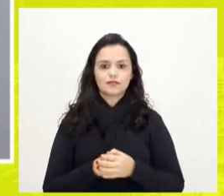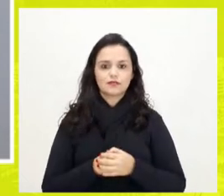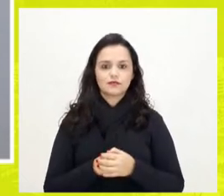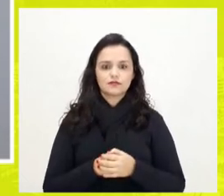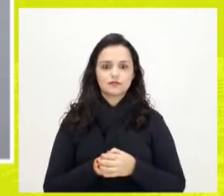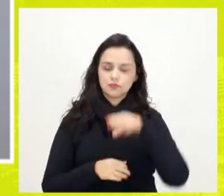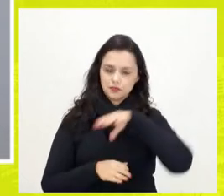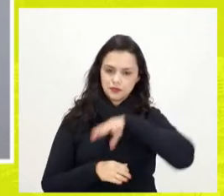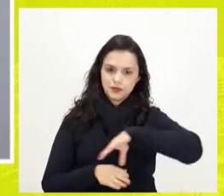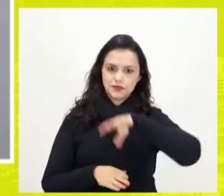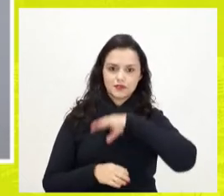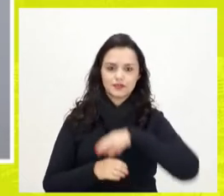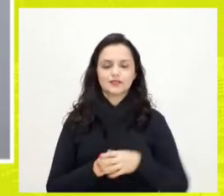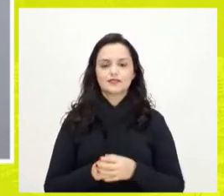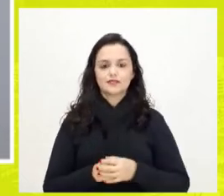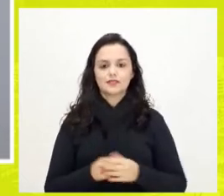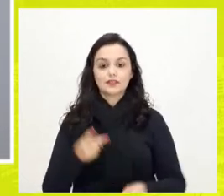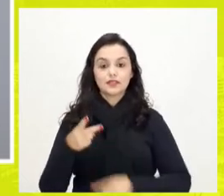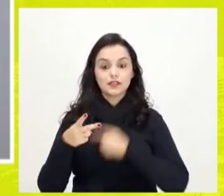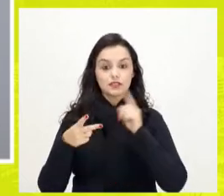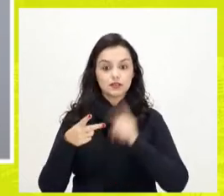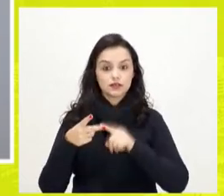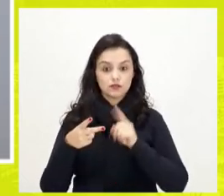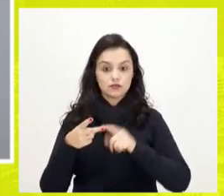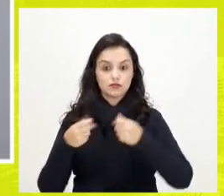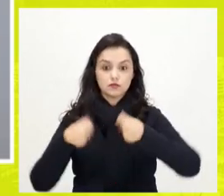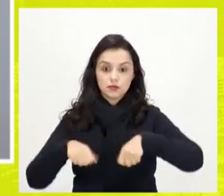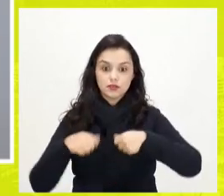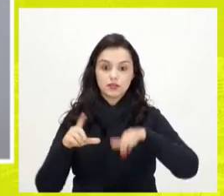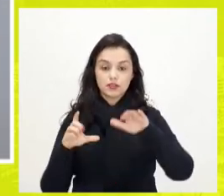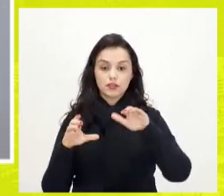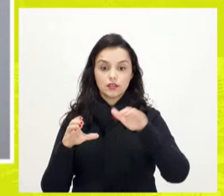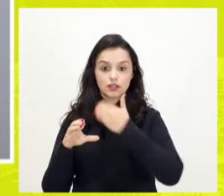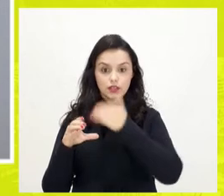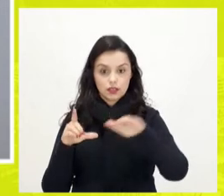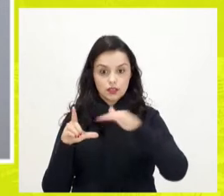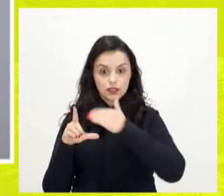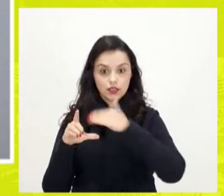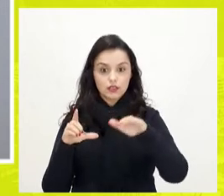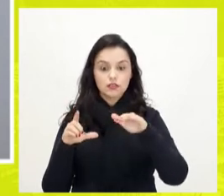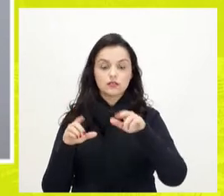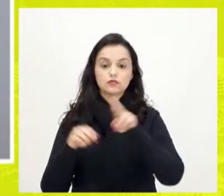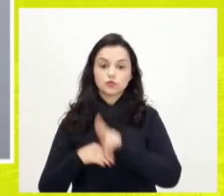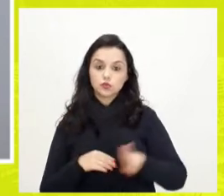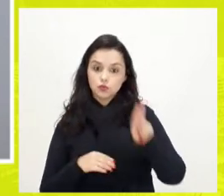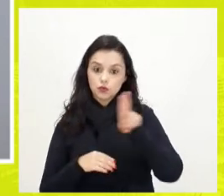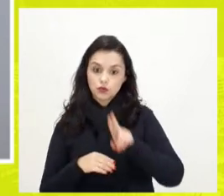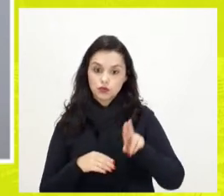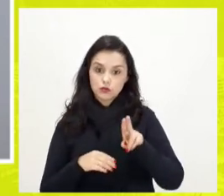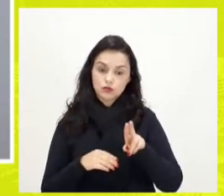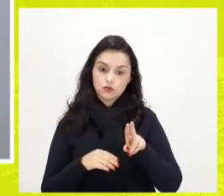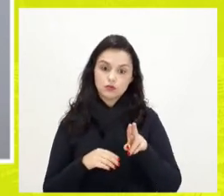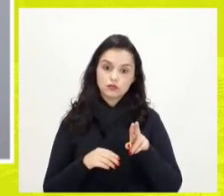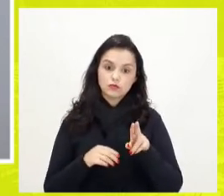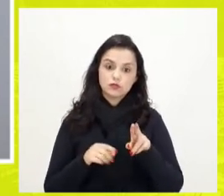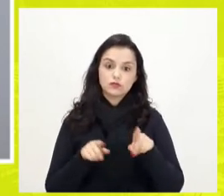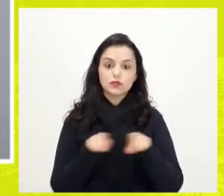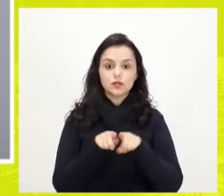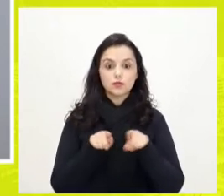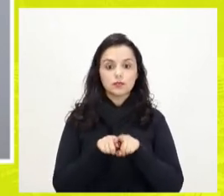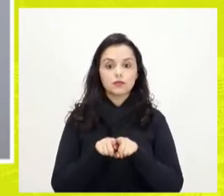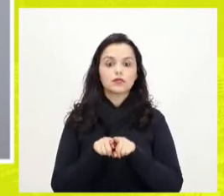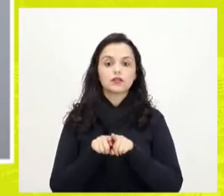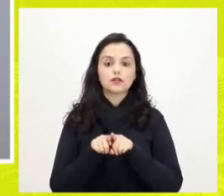them they should actually present that the channels should be